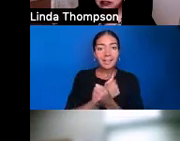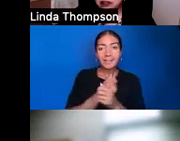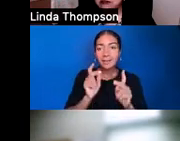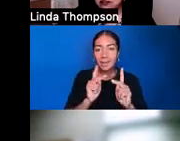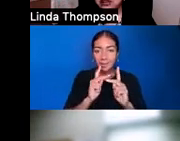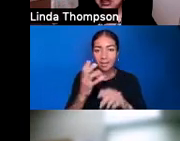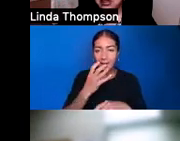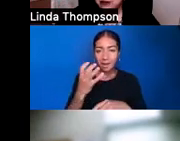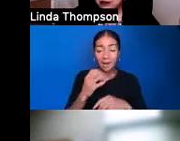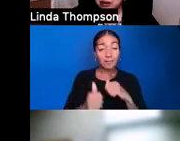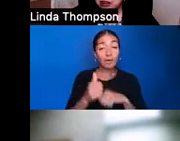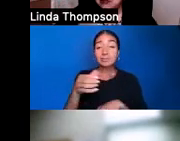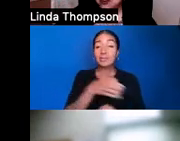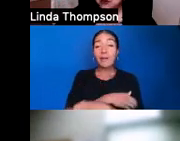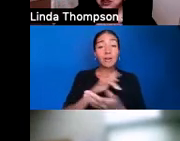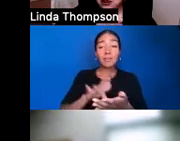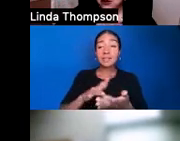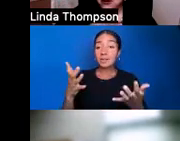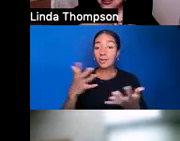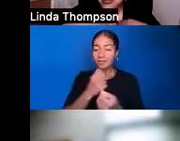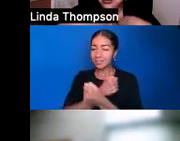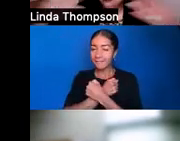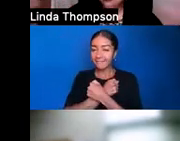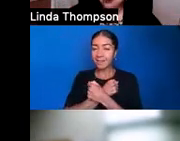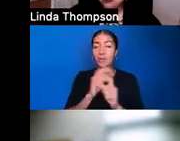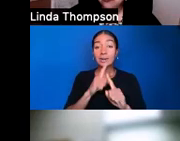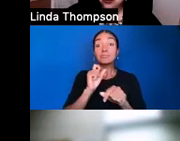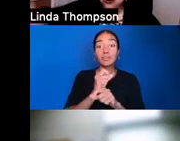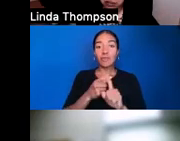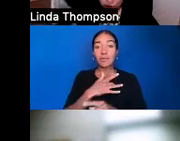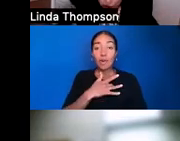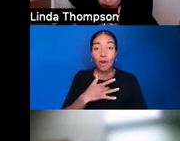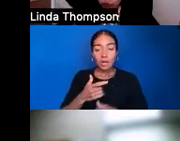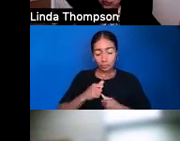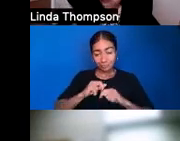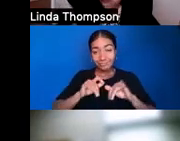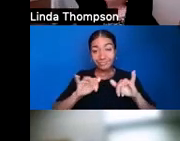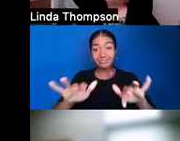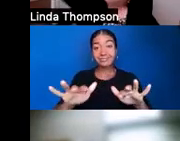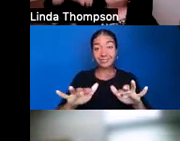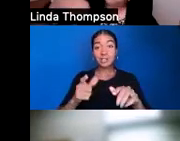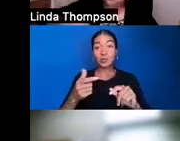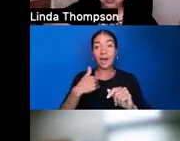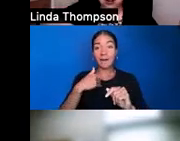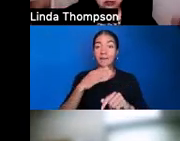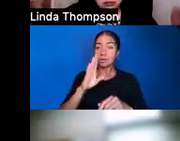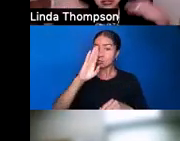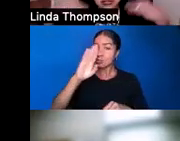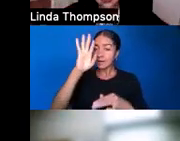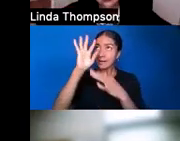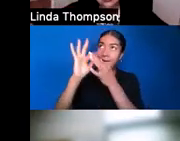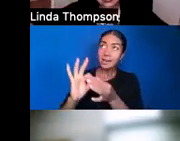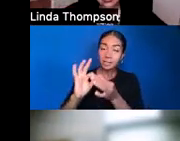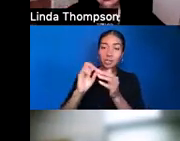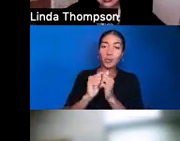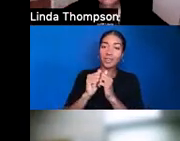than love. And when it comes from here and it goes out of you and you have a main connection coming from an outside